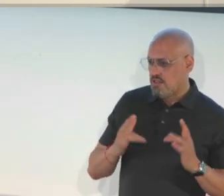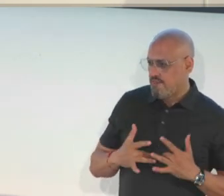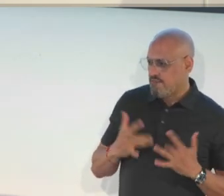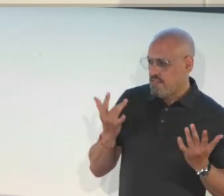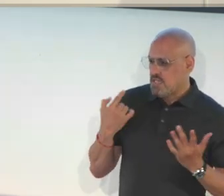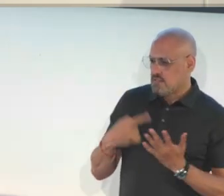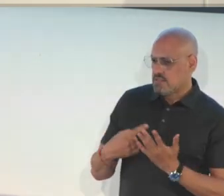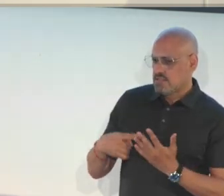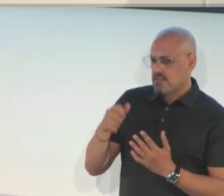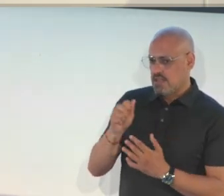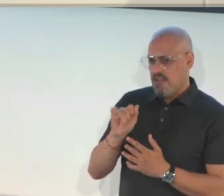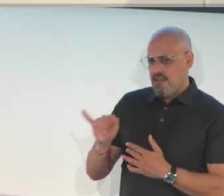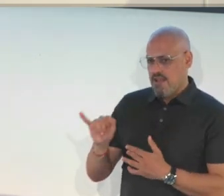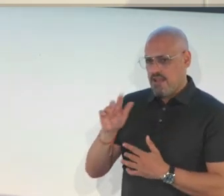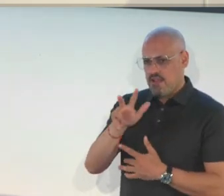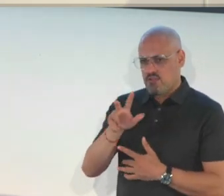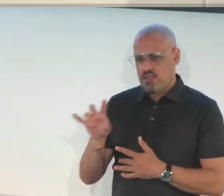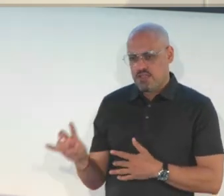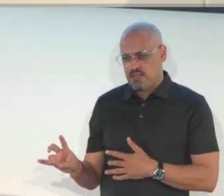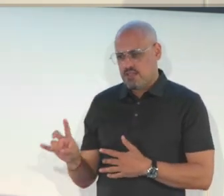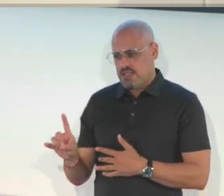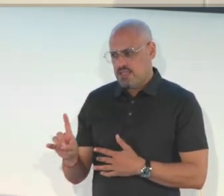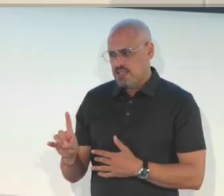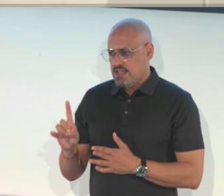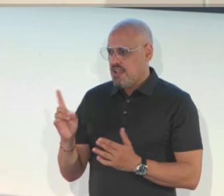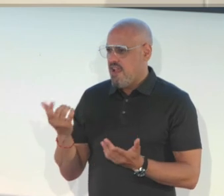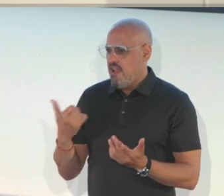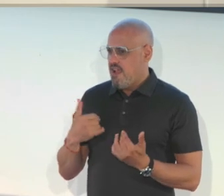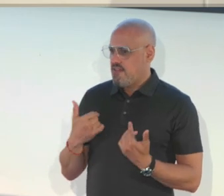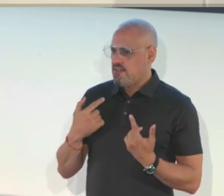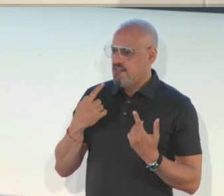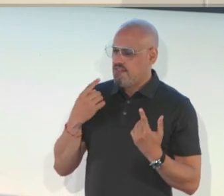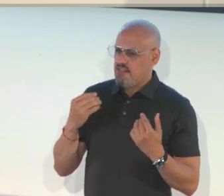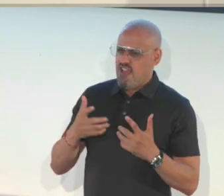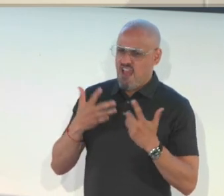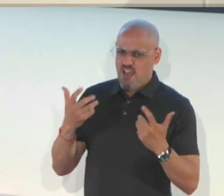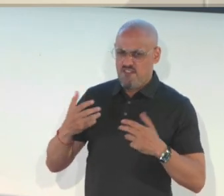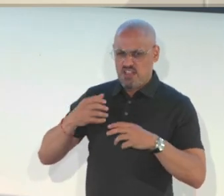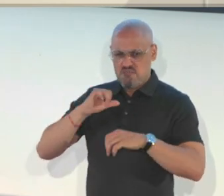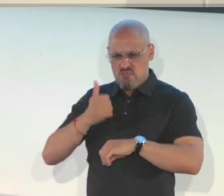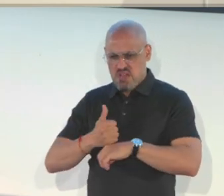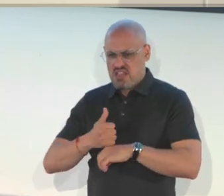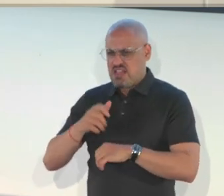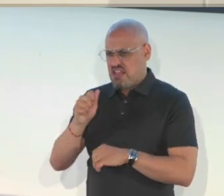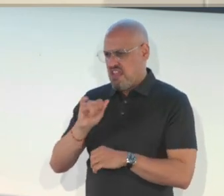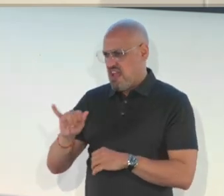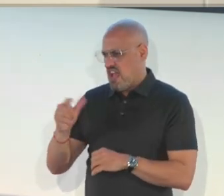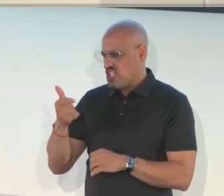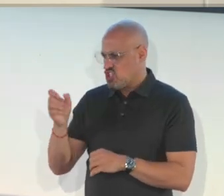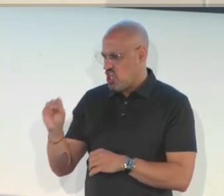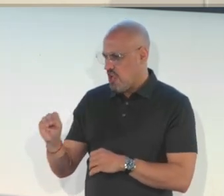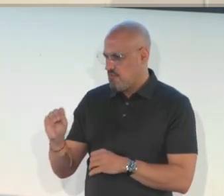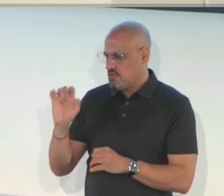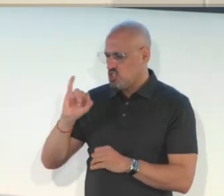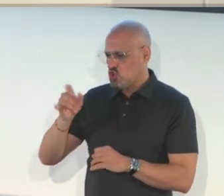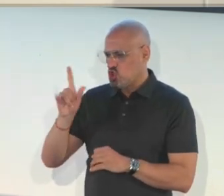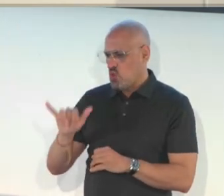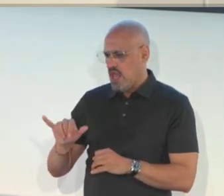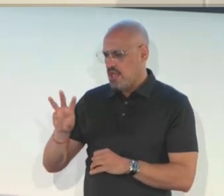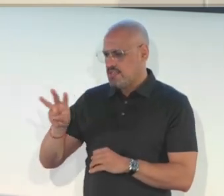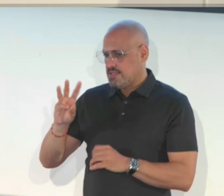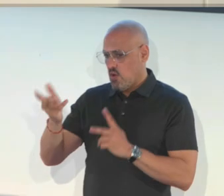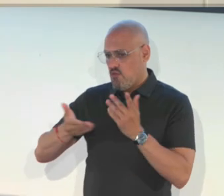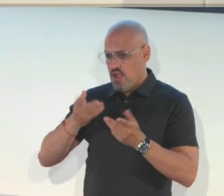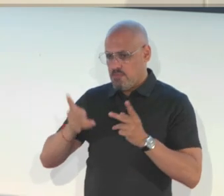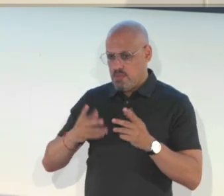about AI 3D in advance of the Hugging Face AI Game Jam. That will be on July 6th, and I will invite folks